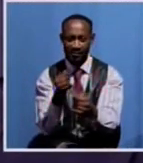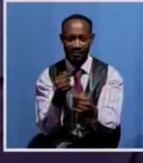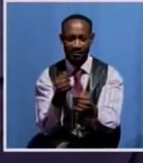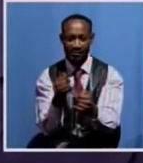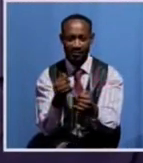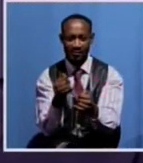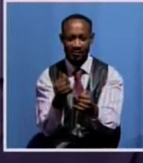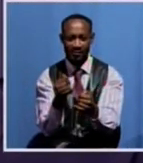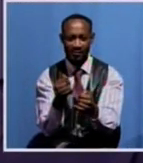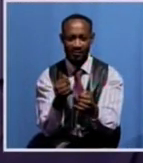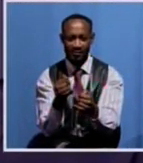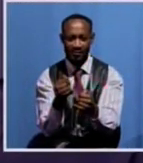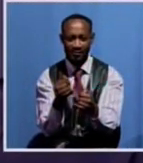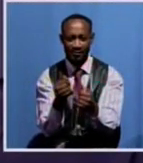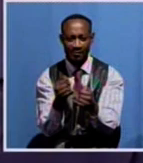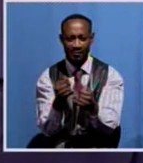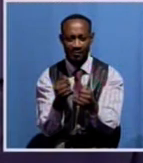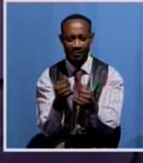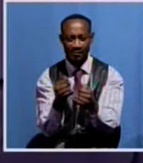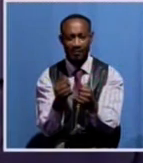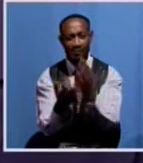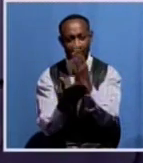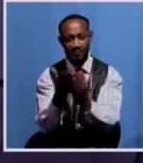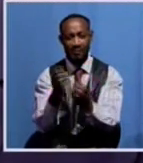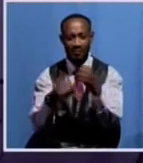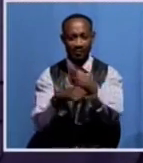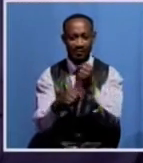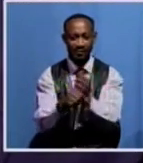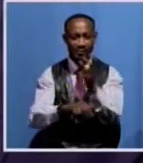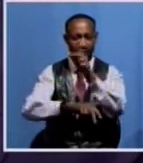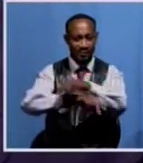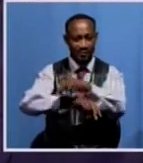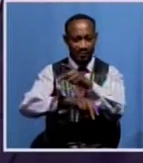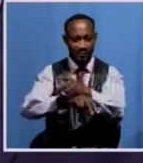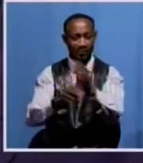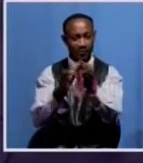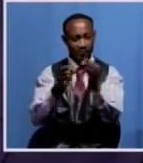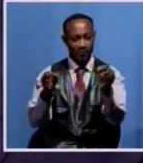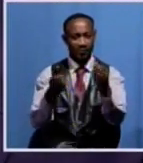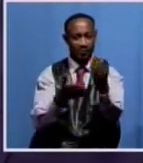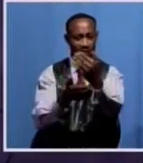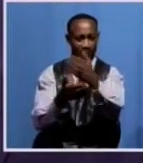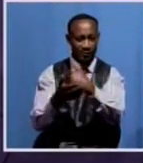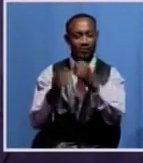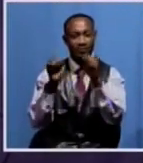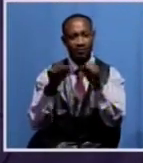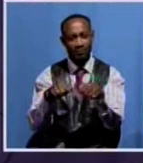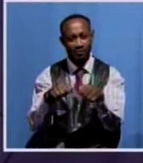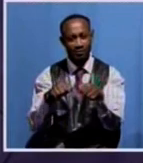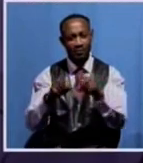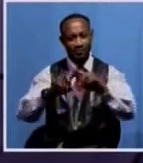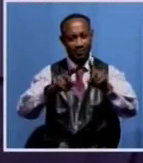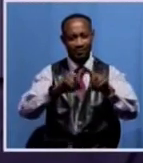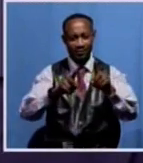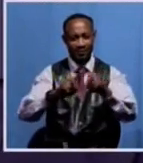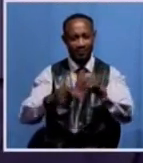perhaps rescope some of the existing projects to create additional revenue, to free up additional revenue, we could divert resources